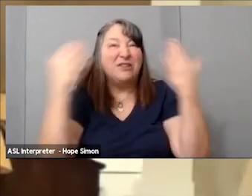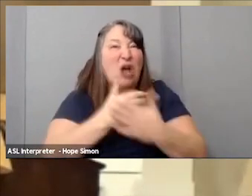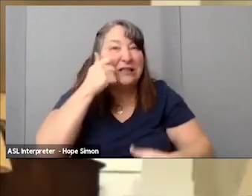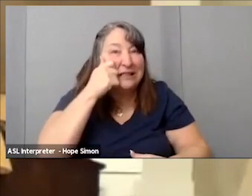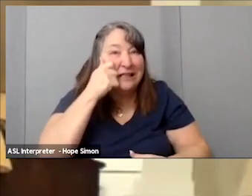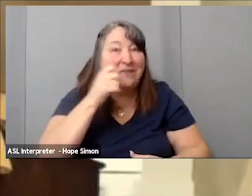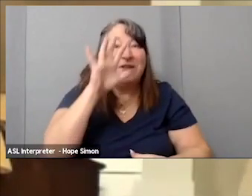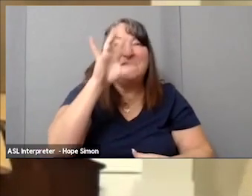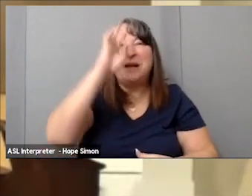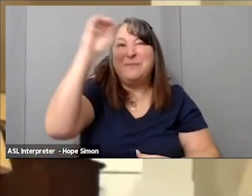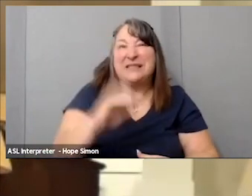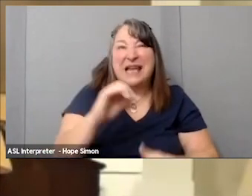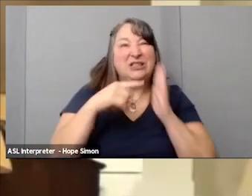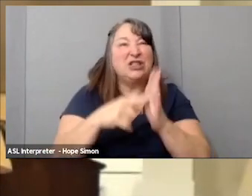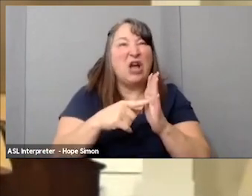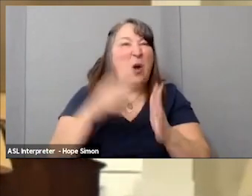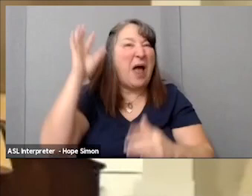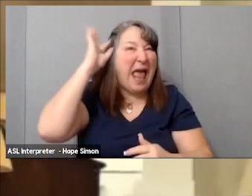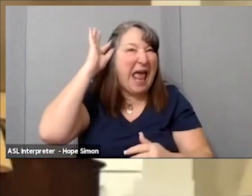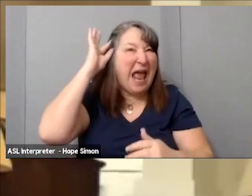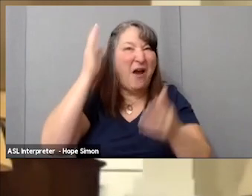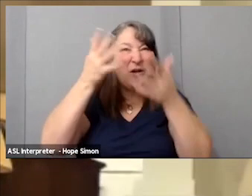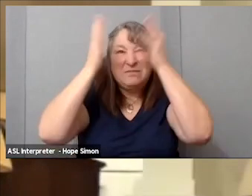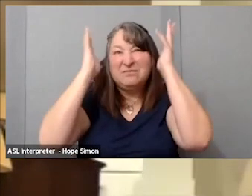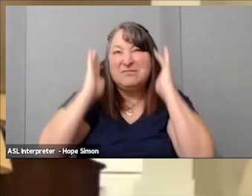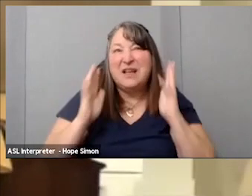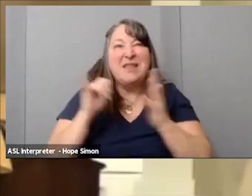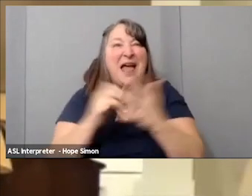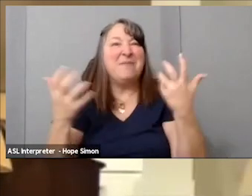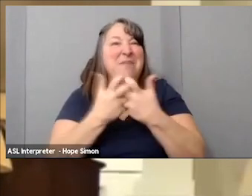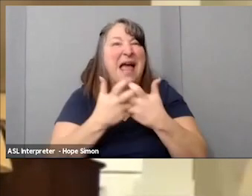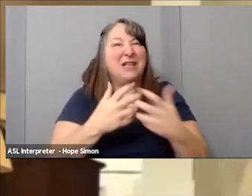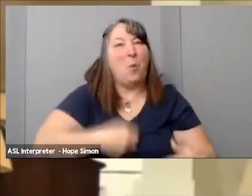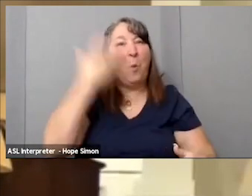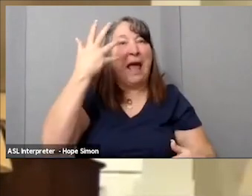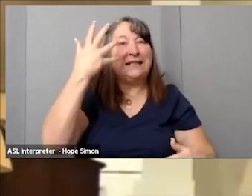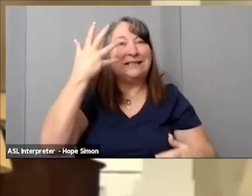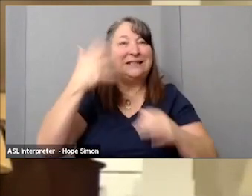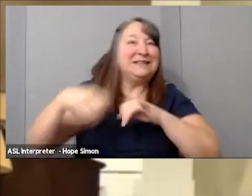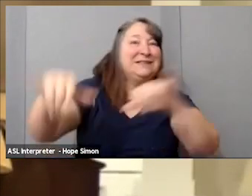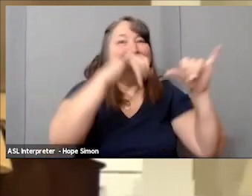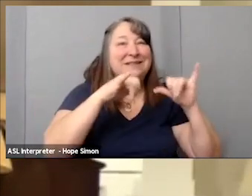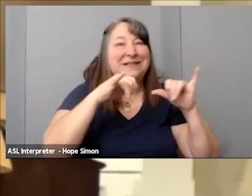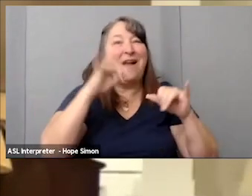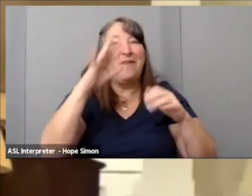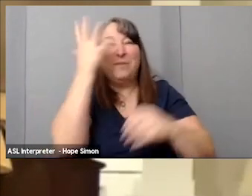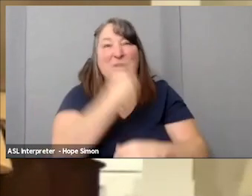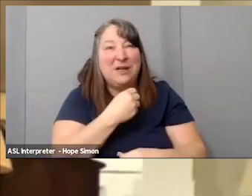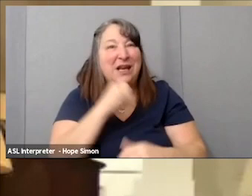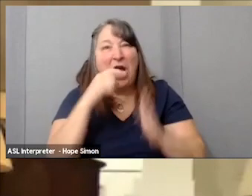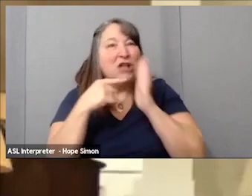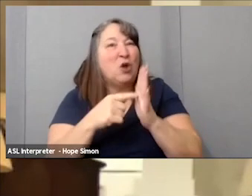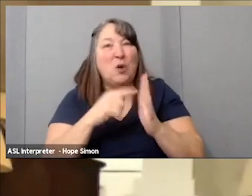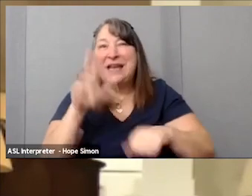appear with hairstyles that conform to European standards of beauty, as opposed to being portrayed with natural hair. Our hope is that the